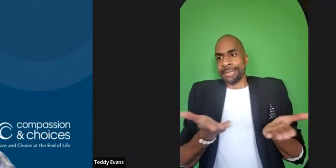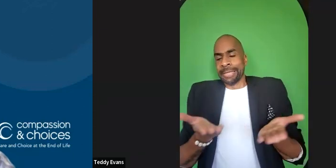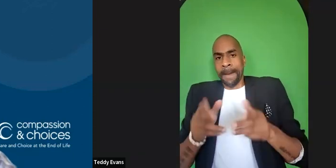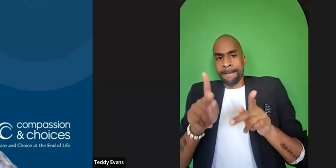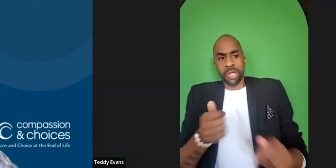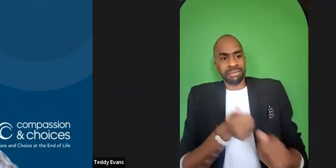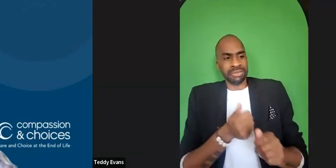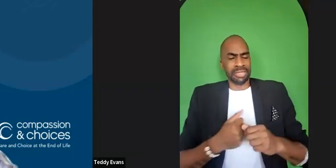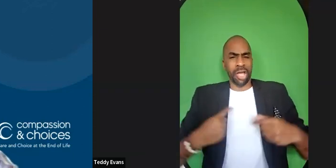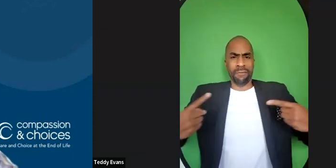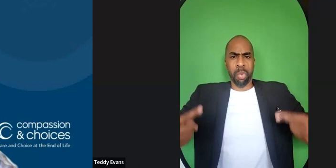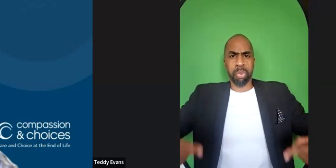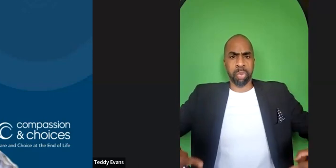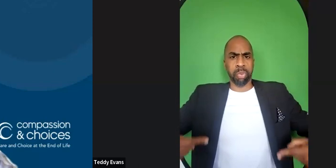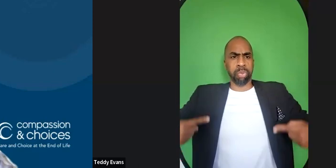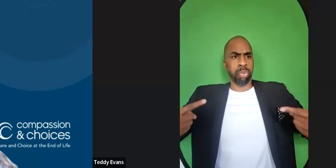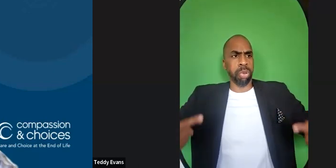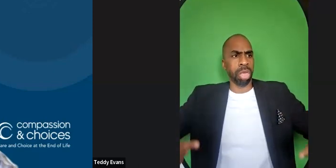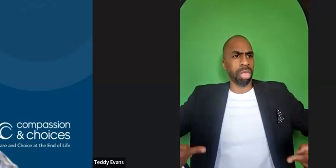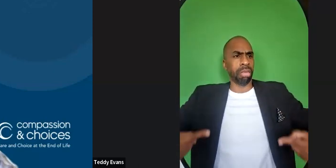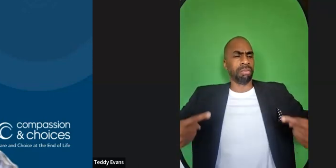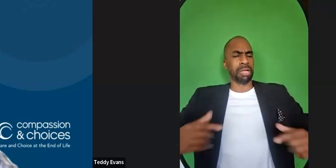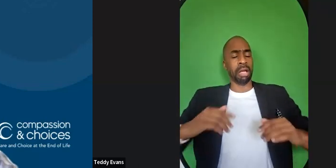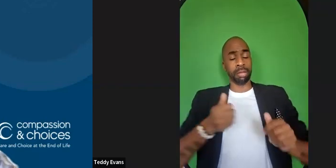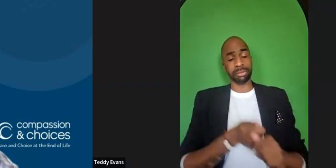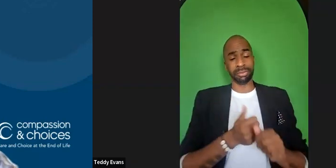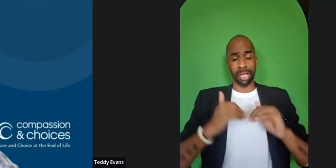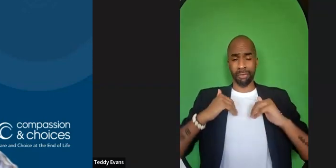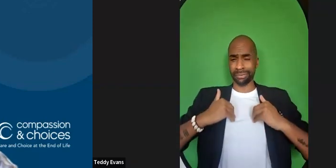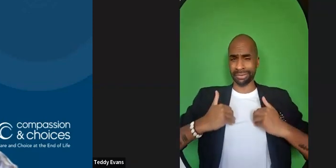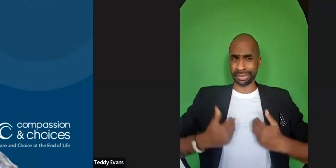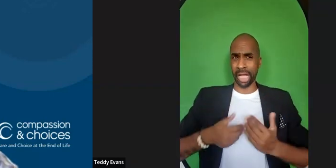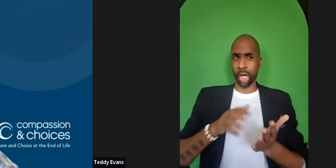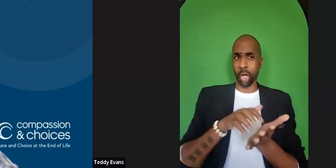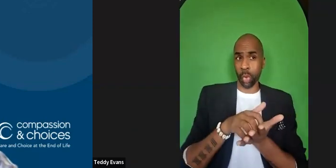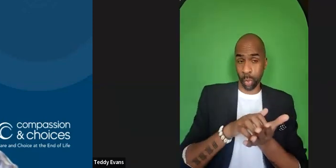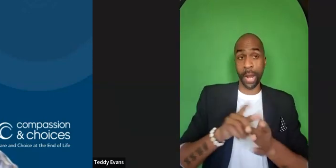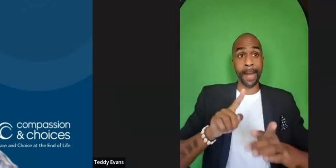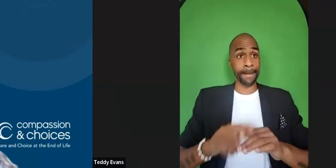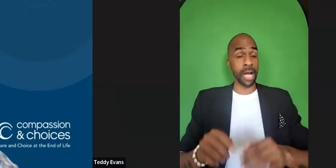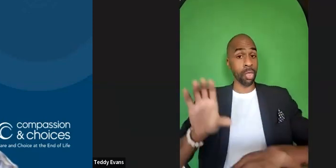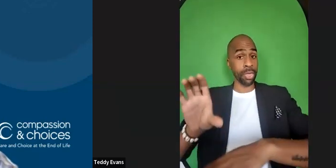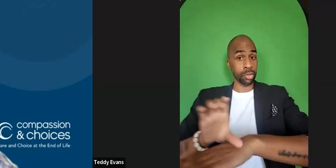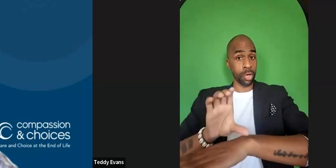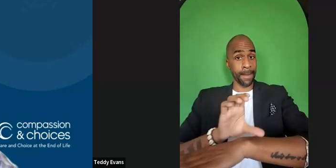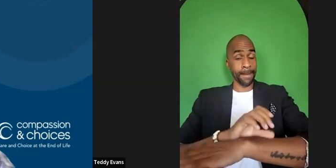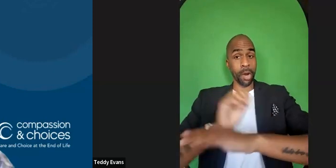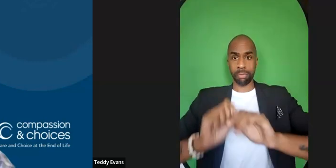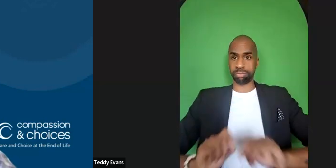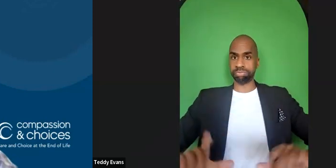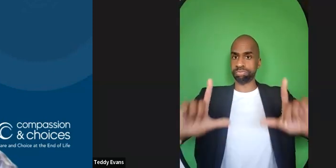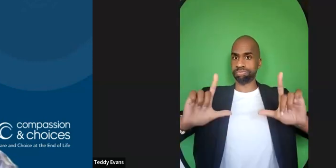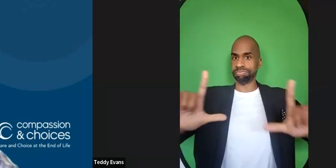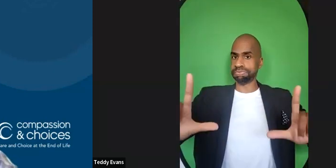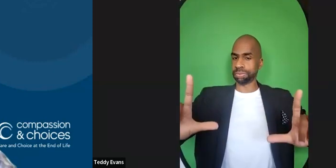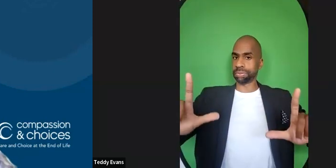and tired. So using virtual technology allows these other systems to play in